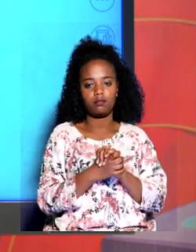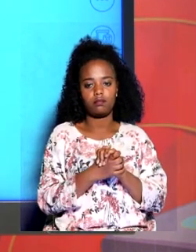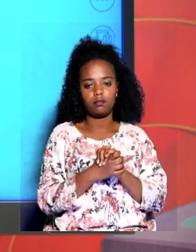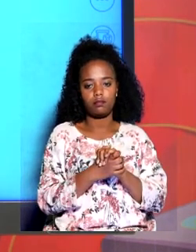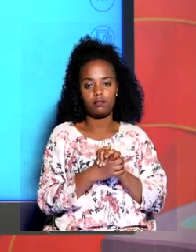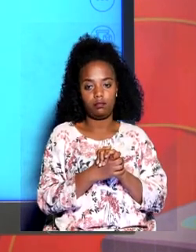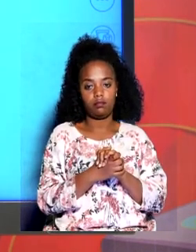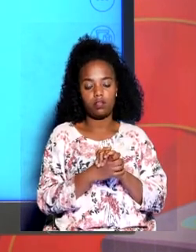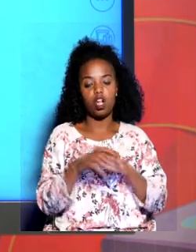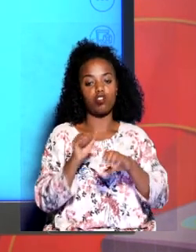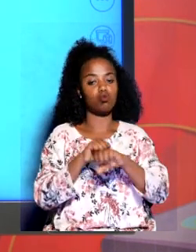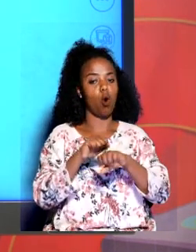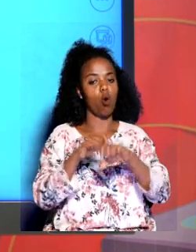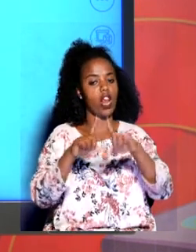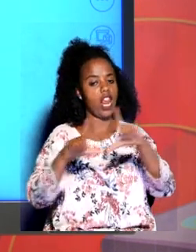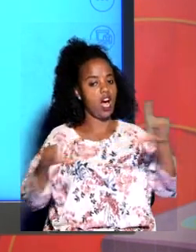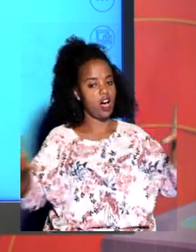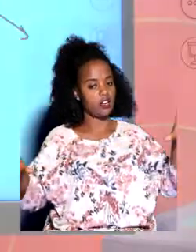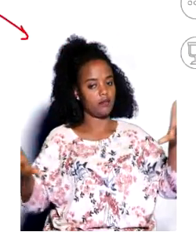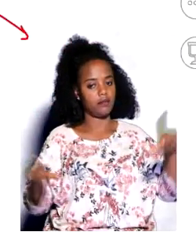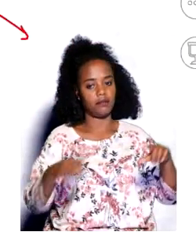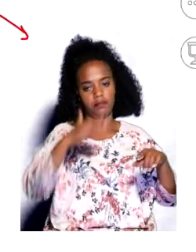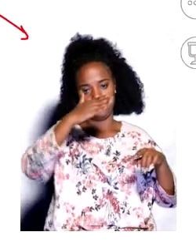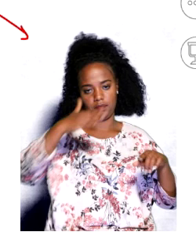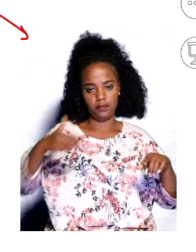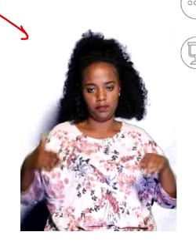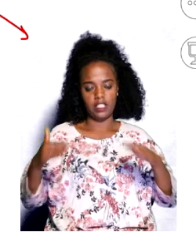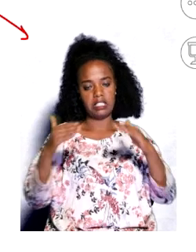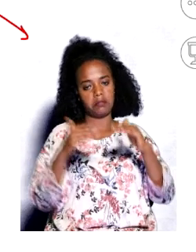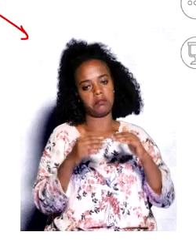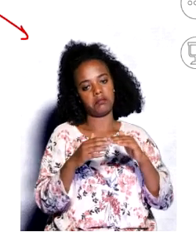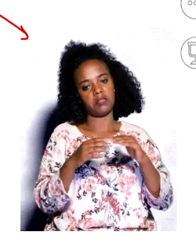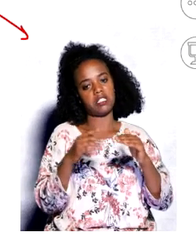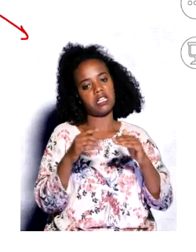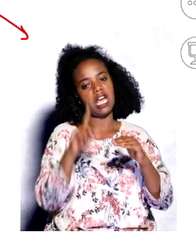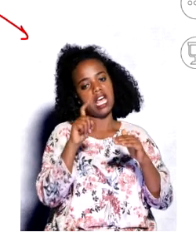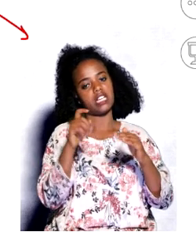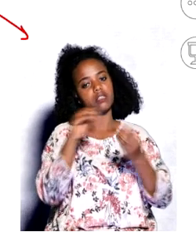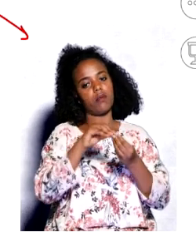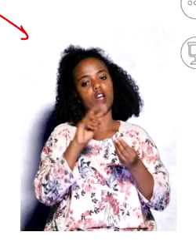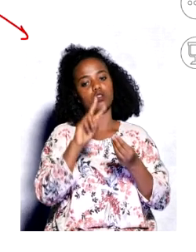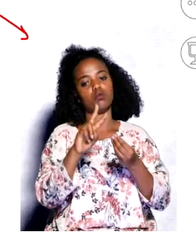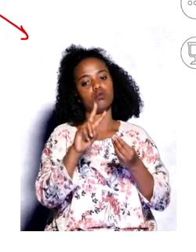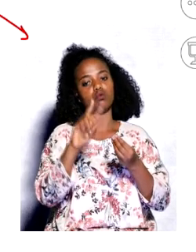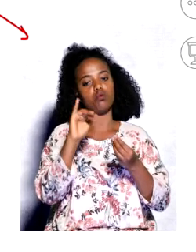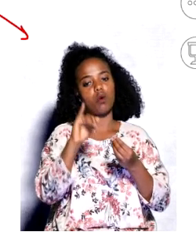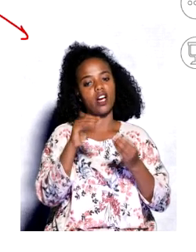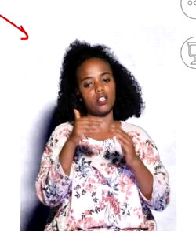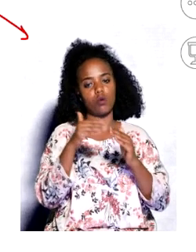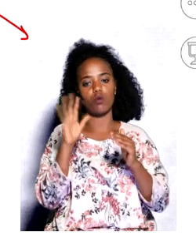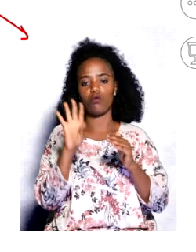This will be our line. And the equation of this line is x plus 2y is equal to 4.